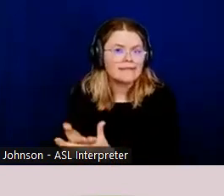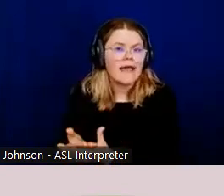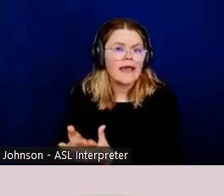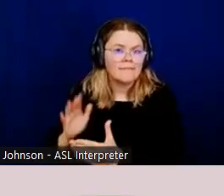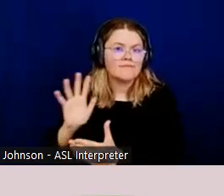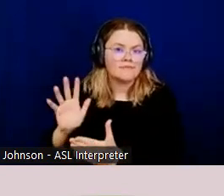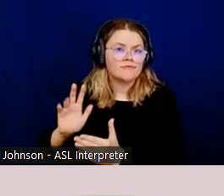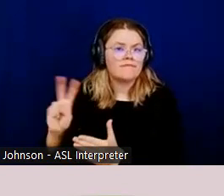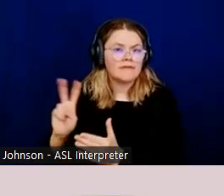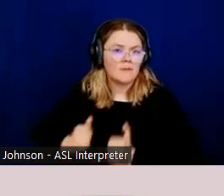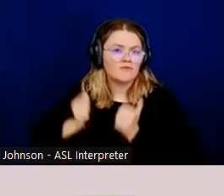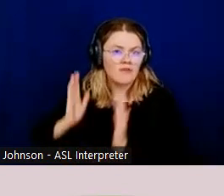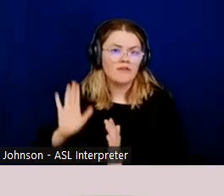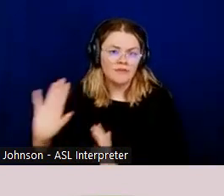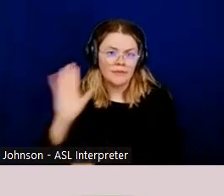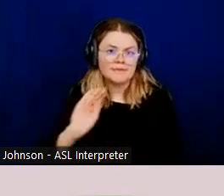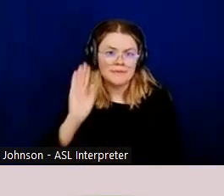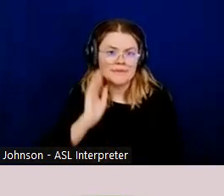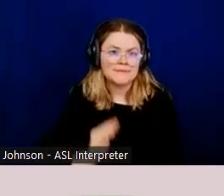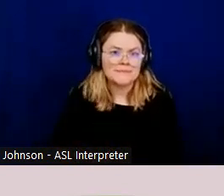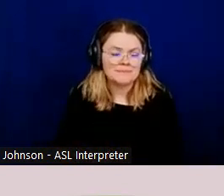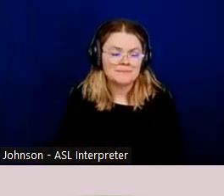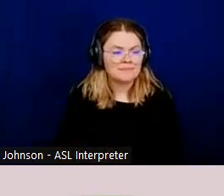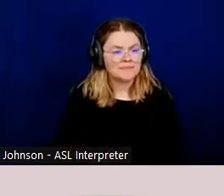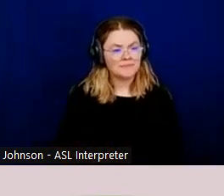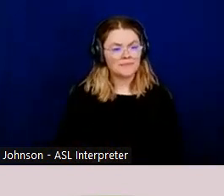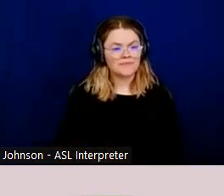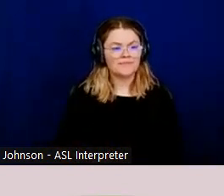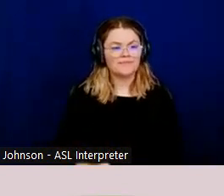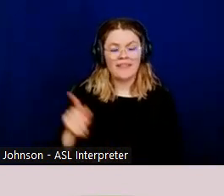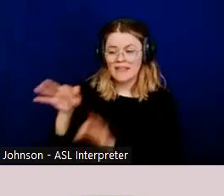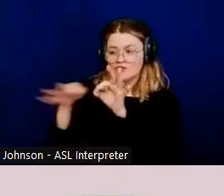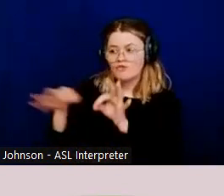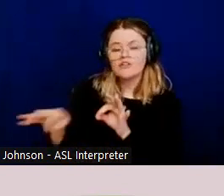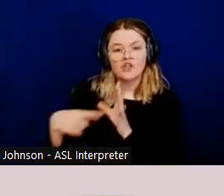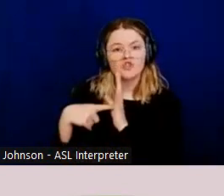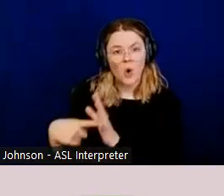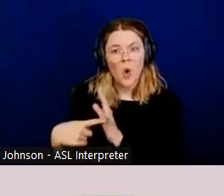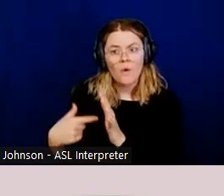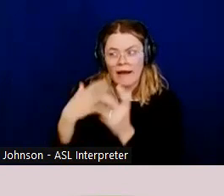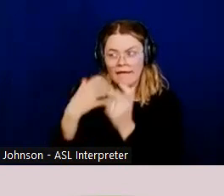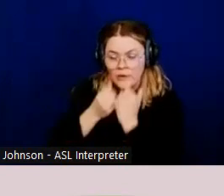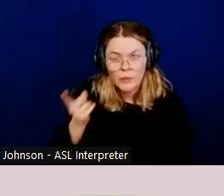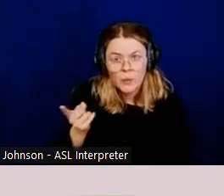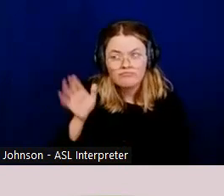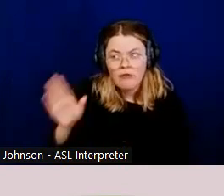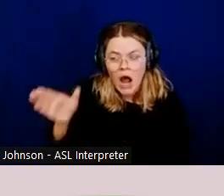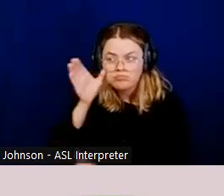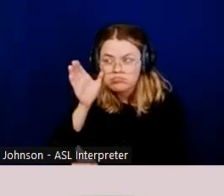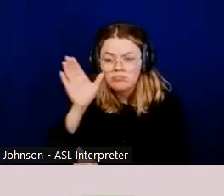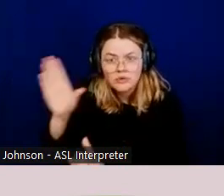survivors of domestic violence. This shows that people do care for them and that people will listen and believe